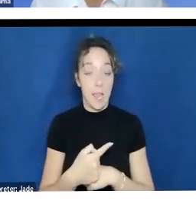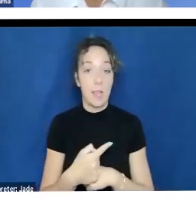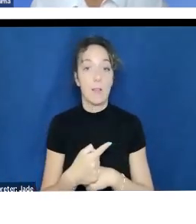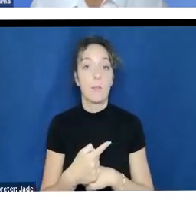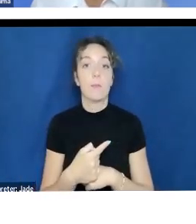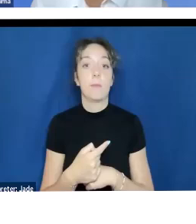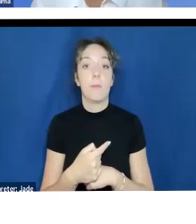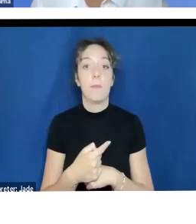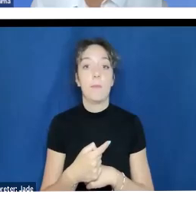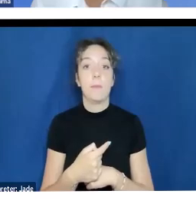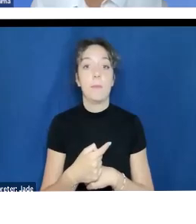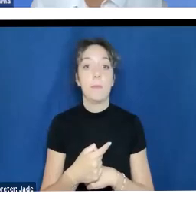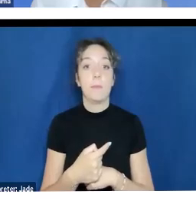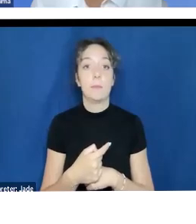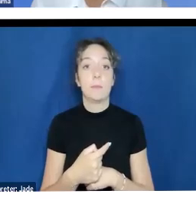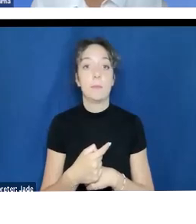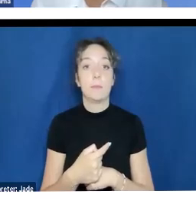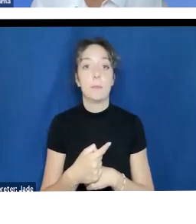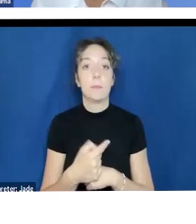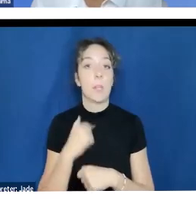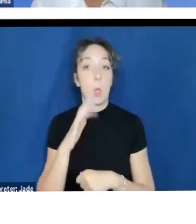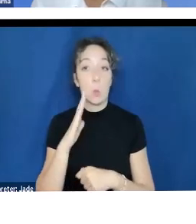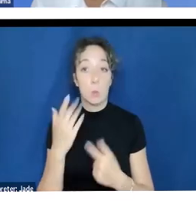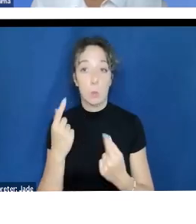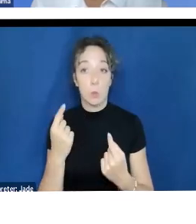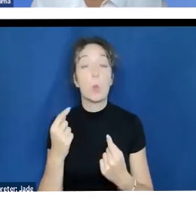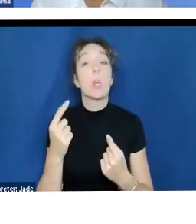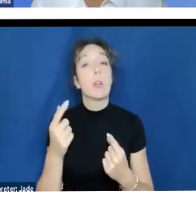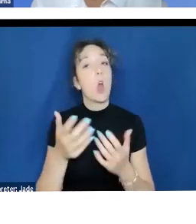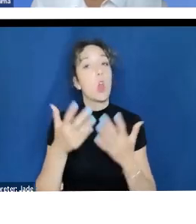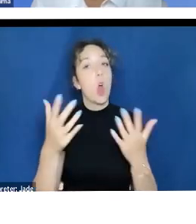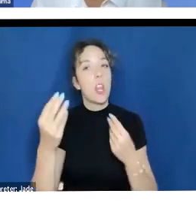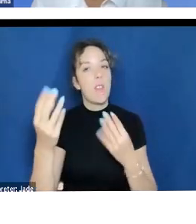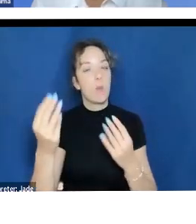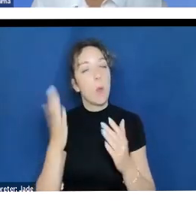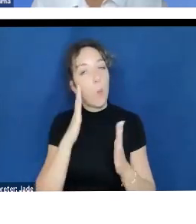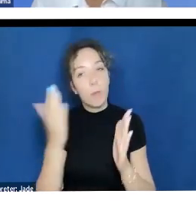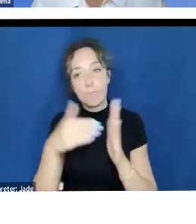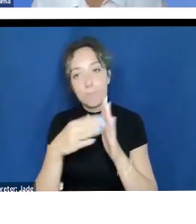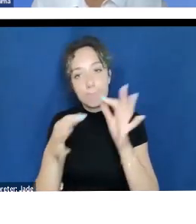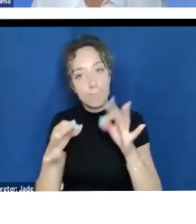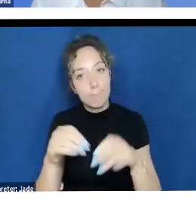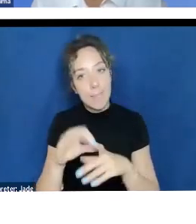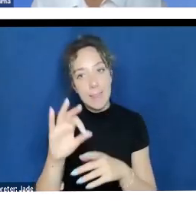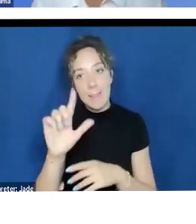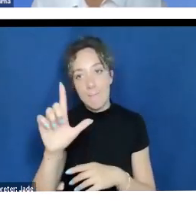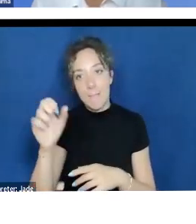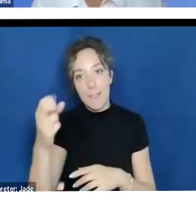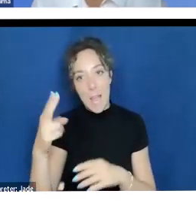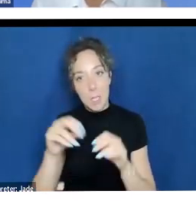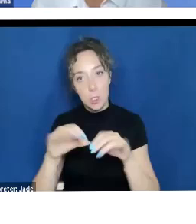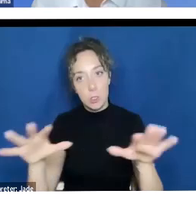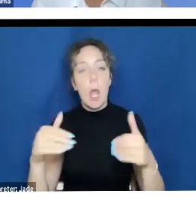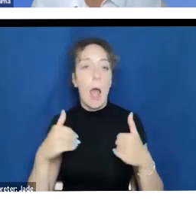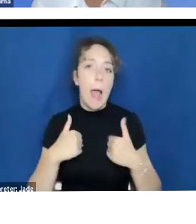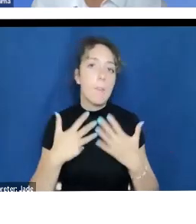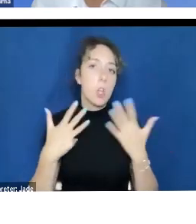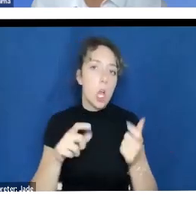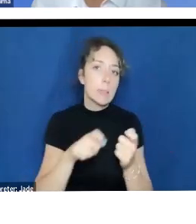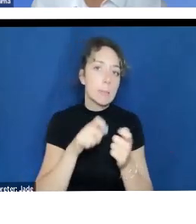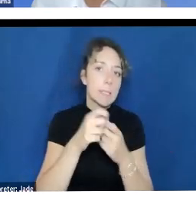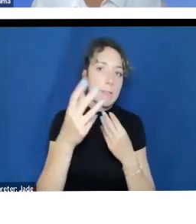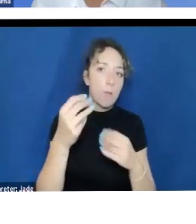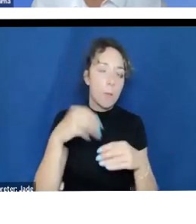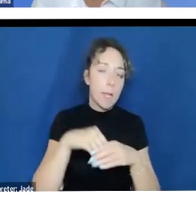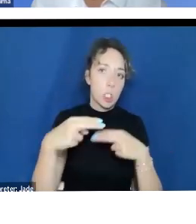is a lot of the information will be repeated in the flash, and I provided a lot of very specific information in the slides for today, but I'm not